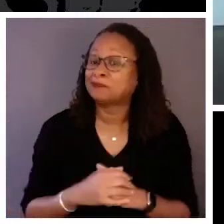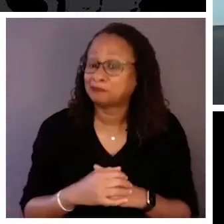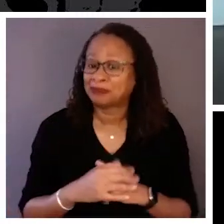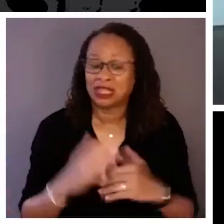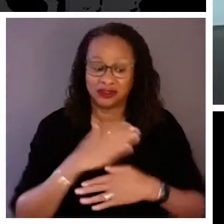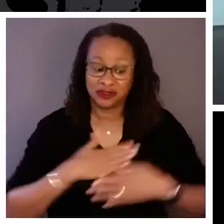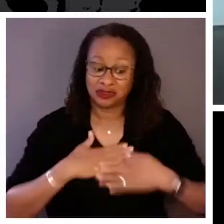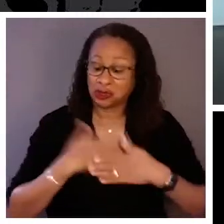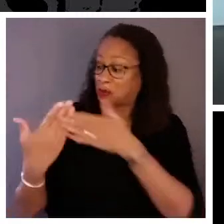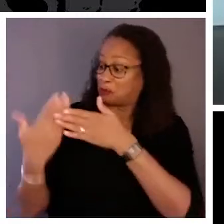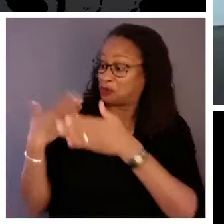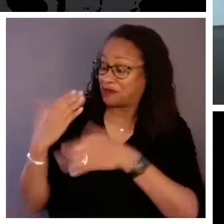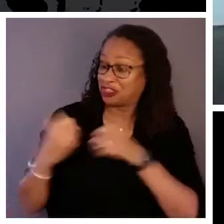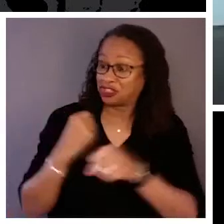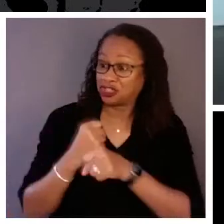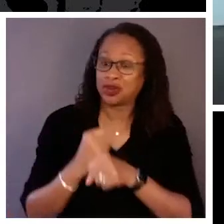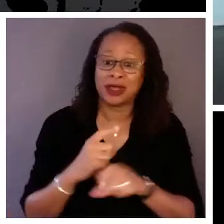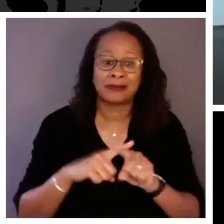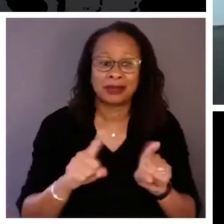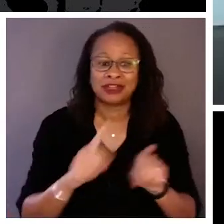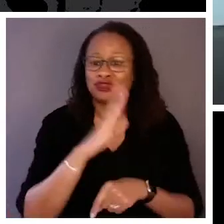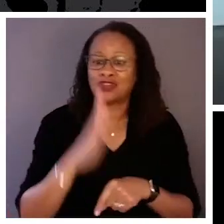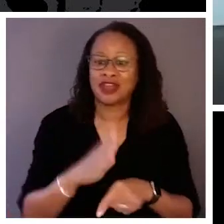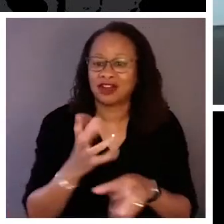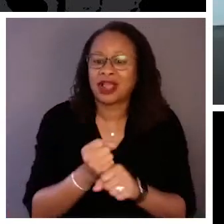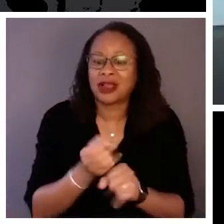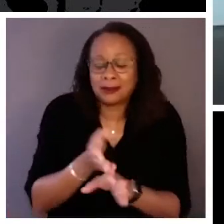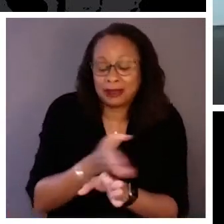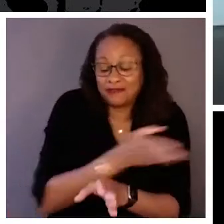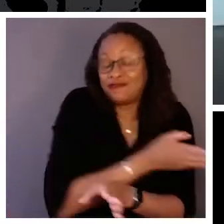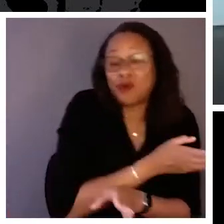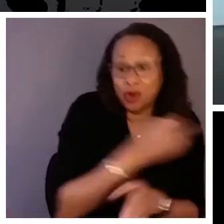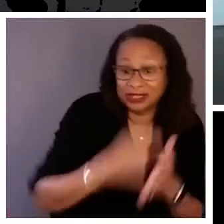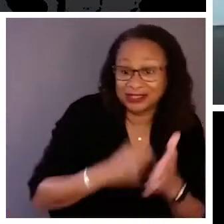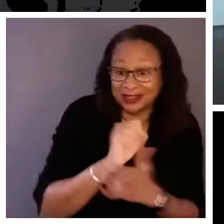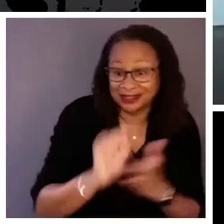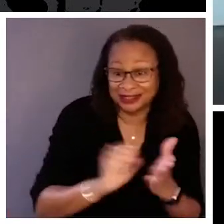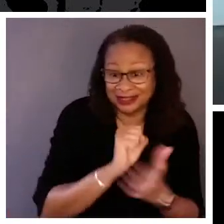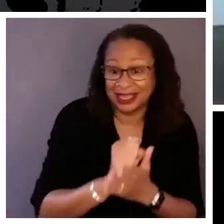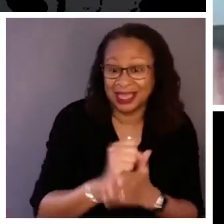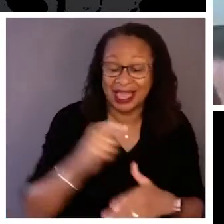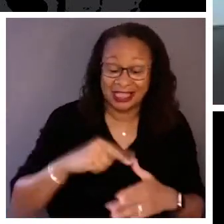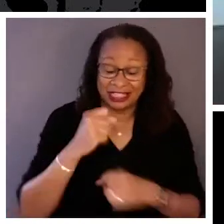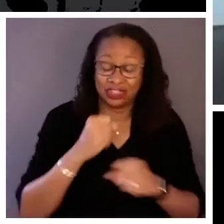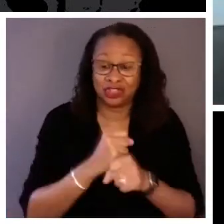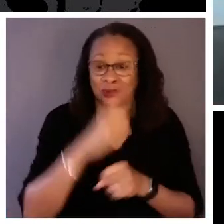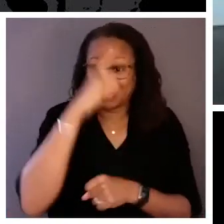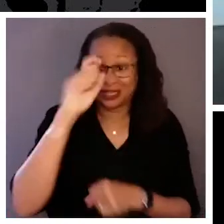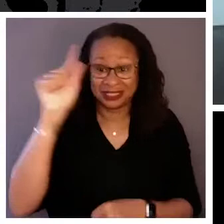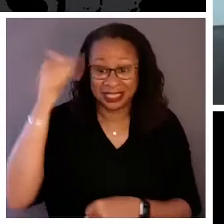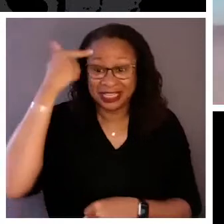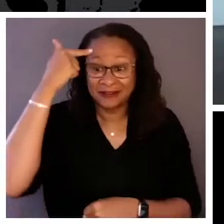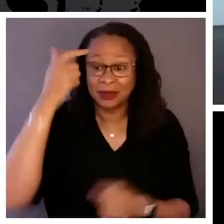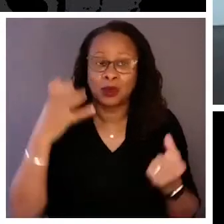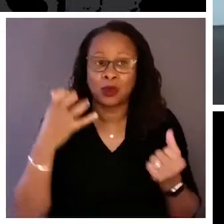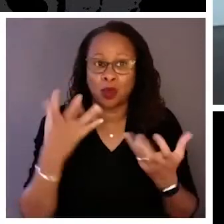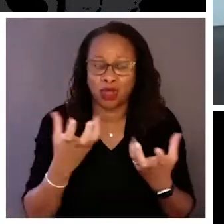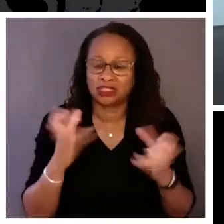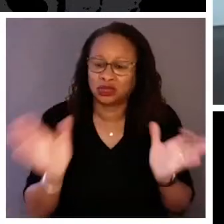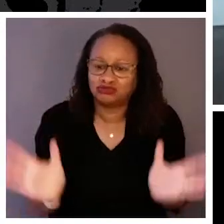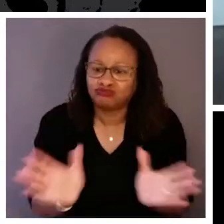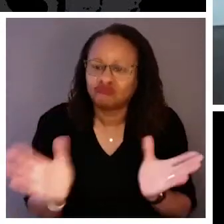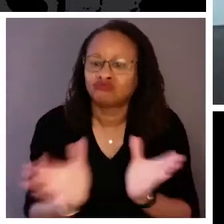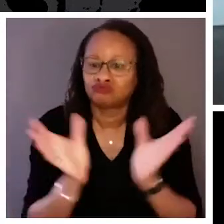years, but you never got it in advance before. This year, because the government wanted to stimulate the economy, and as part